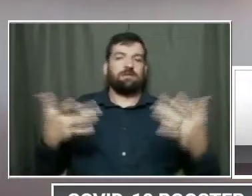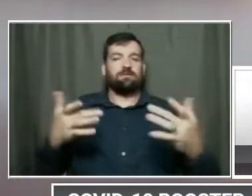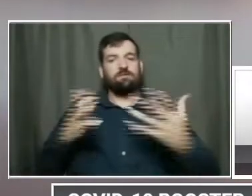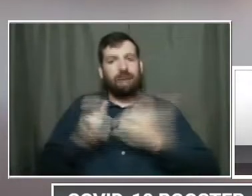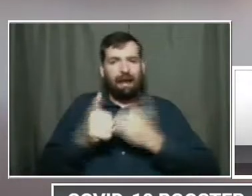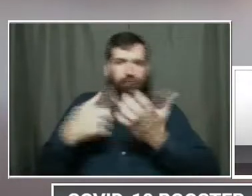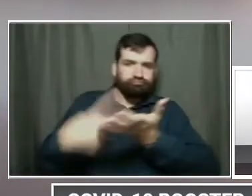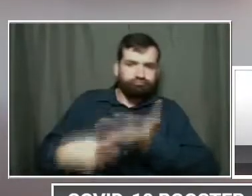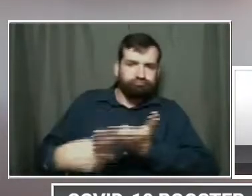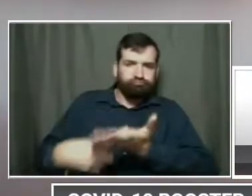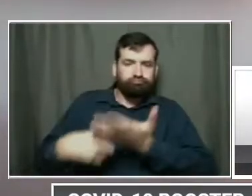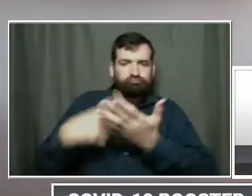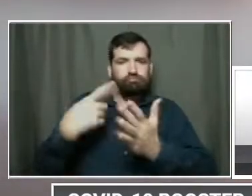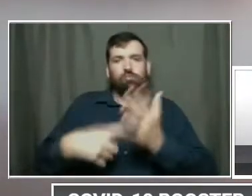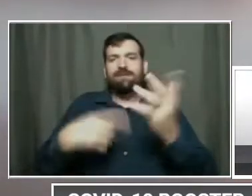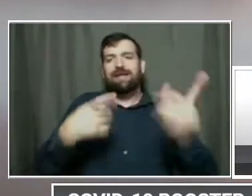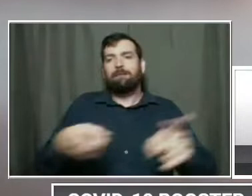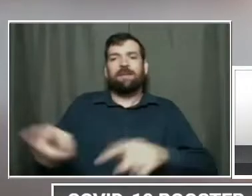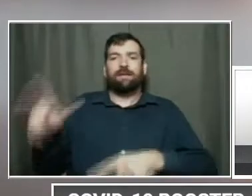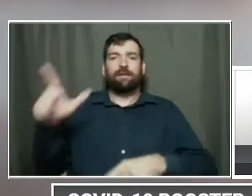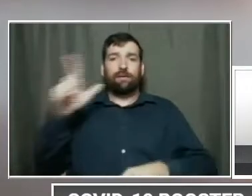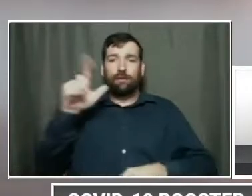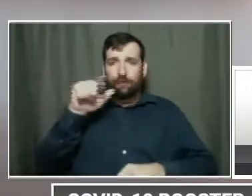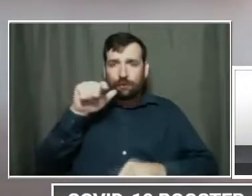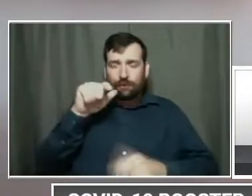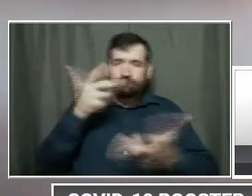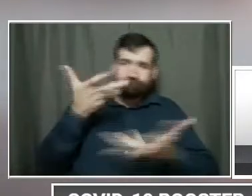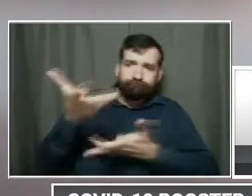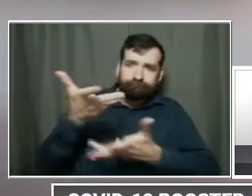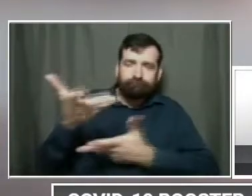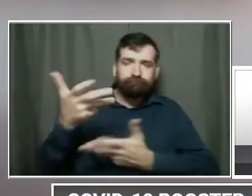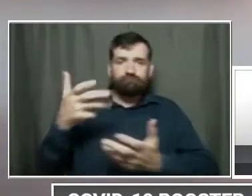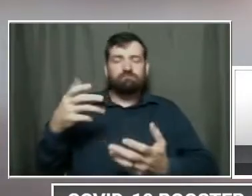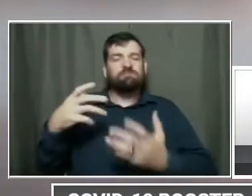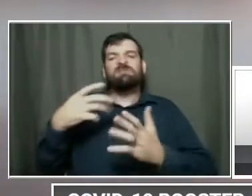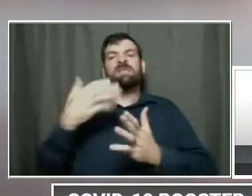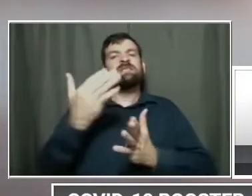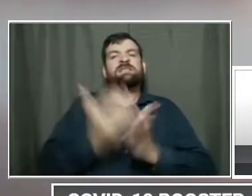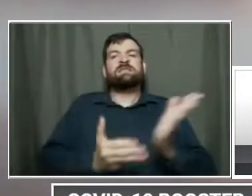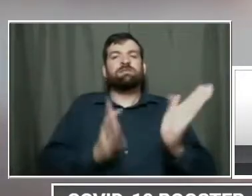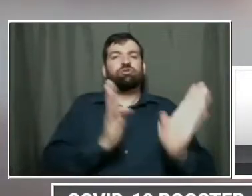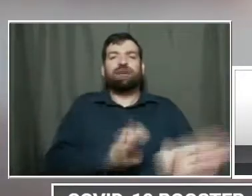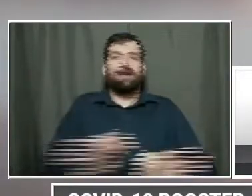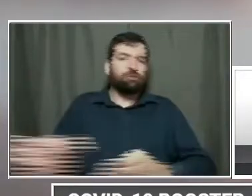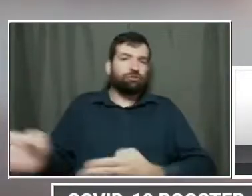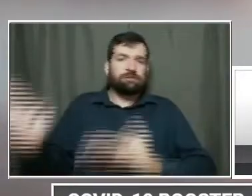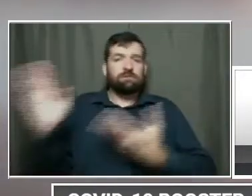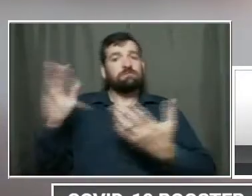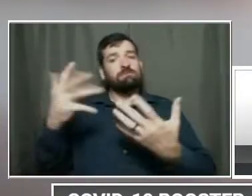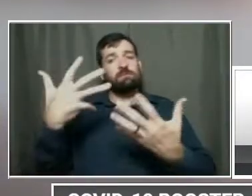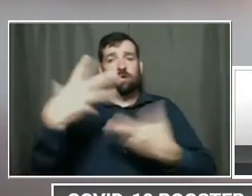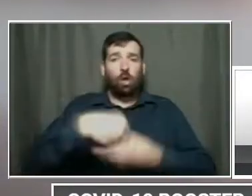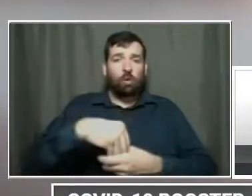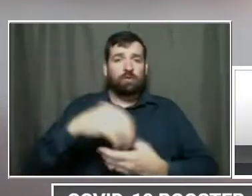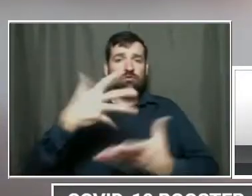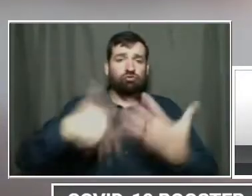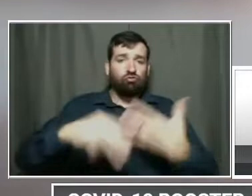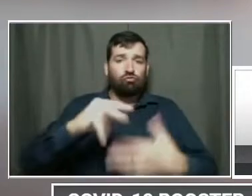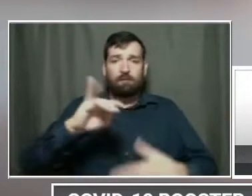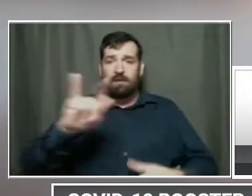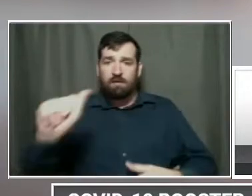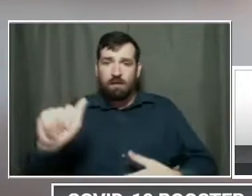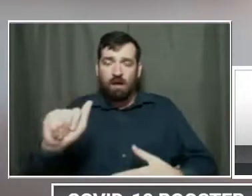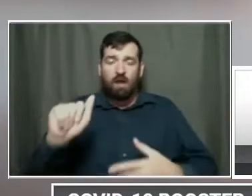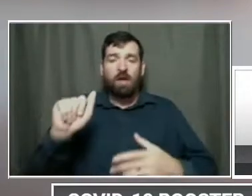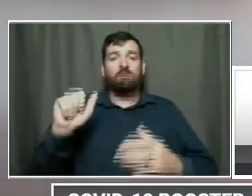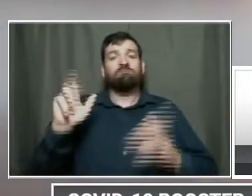about what's going on? Who should you talk to? What are some strategies that can include, social media, that can include speaking to